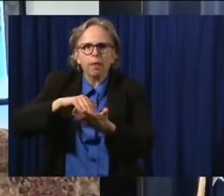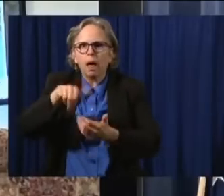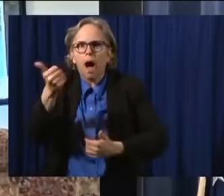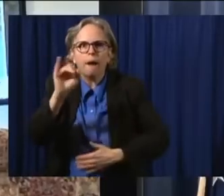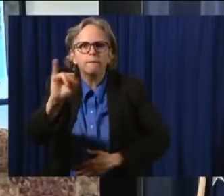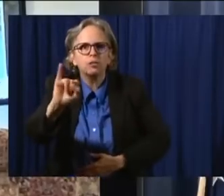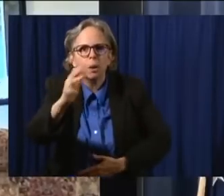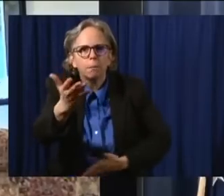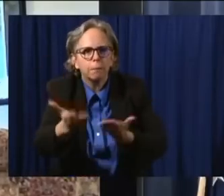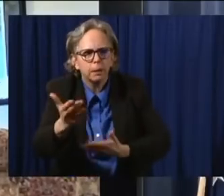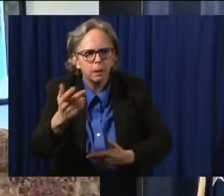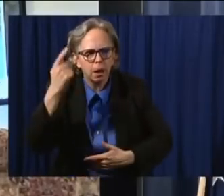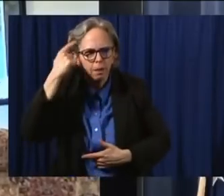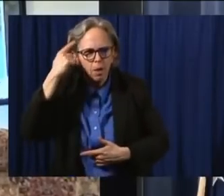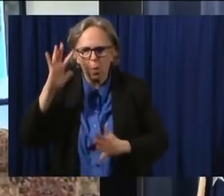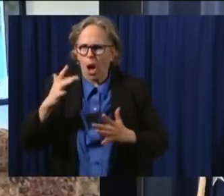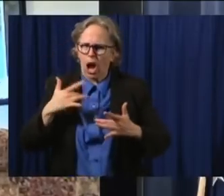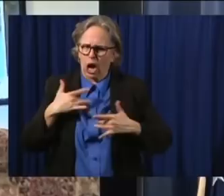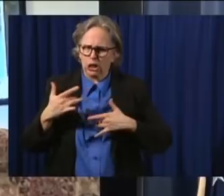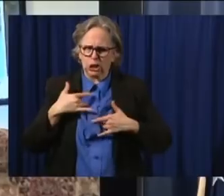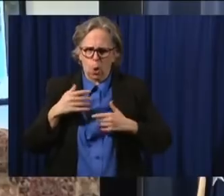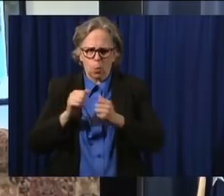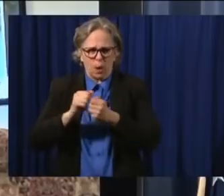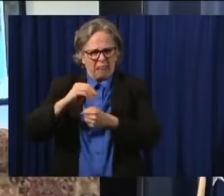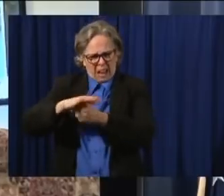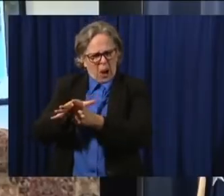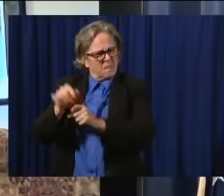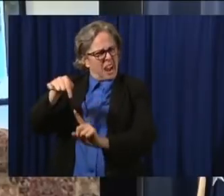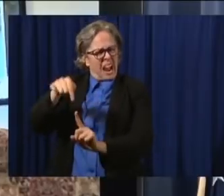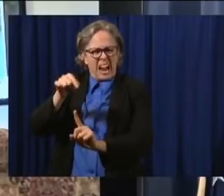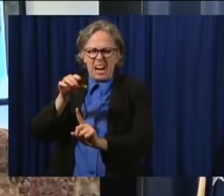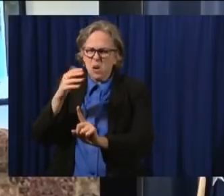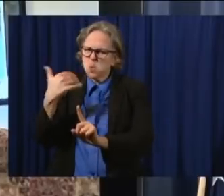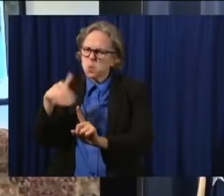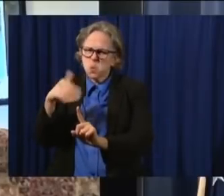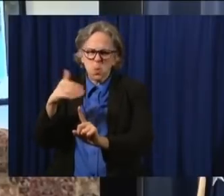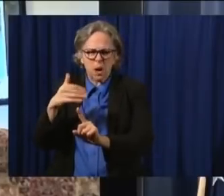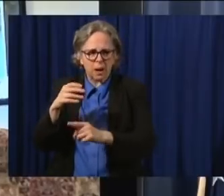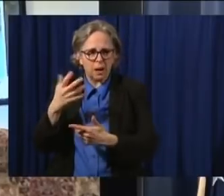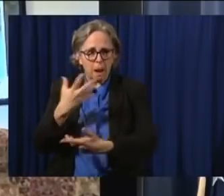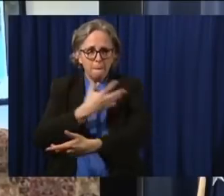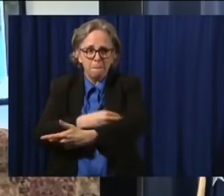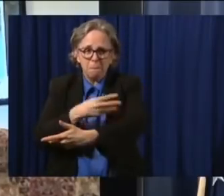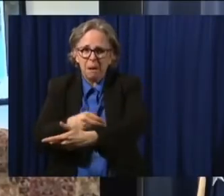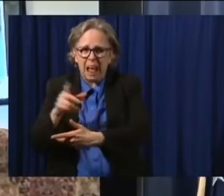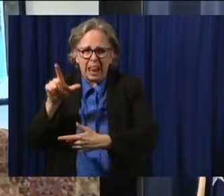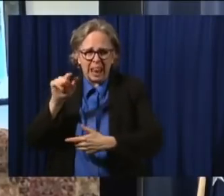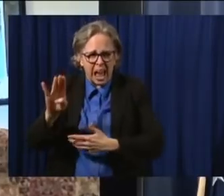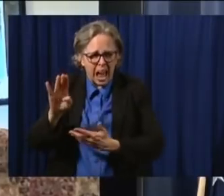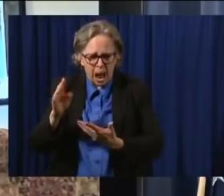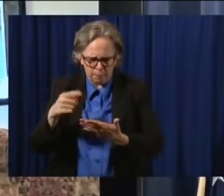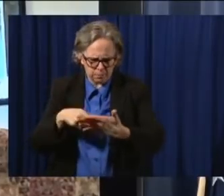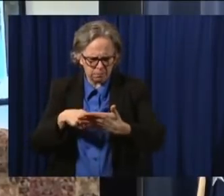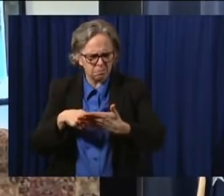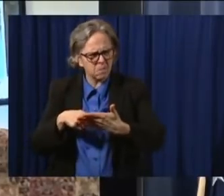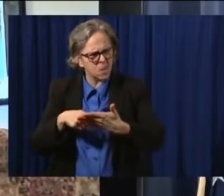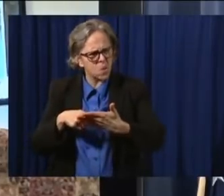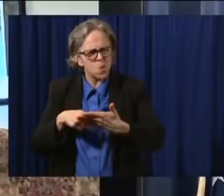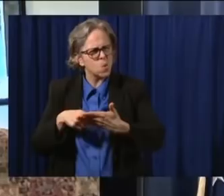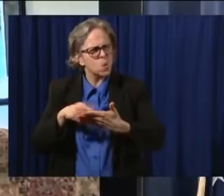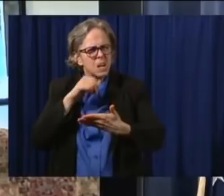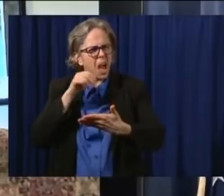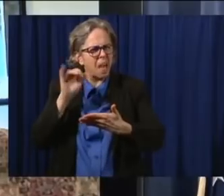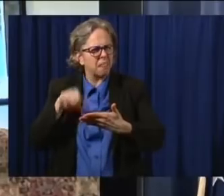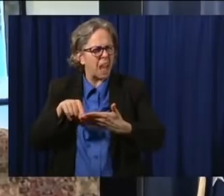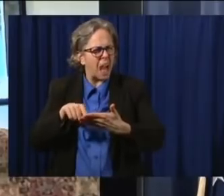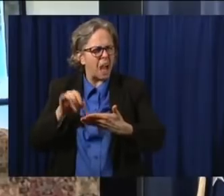especially worrisome with COVID patients. But when the labs came back, eventually, it looked like he had gone into at